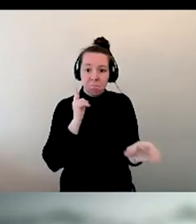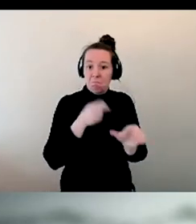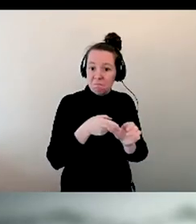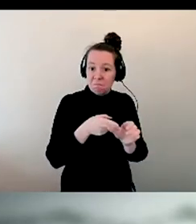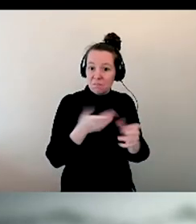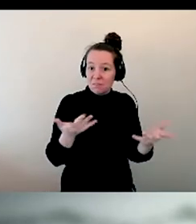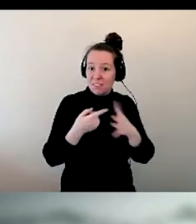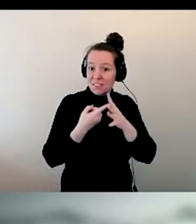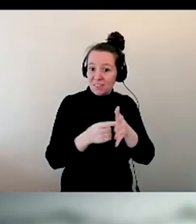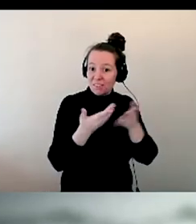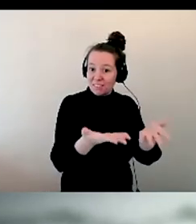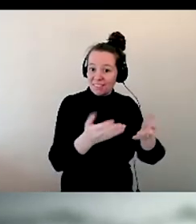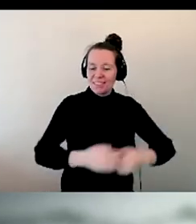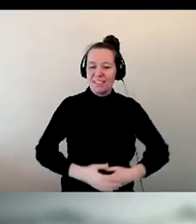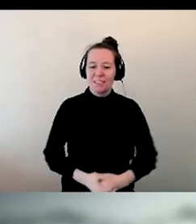Wow, yeah, that sounds good.